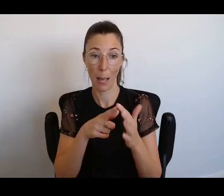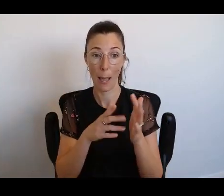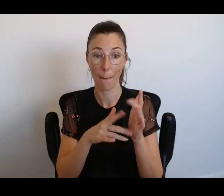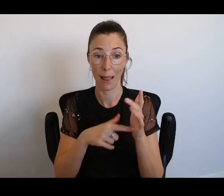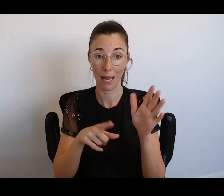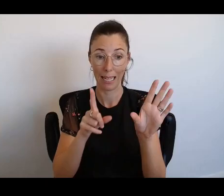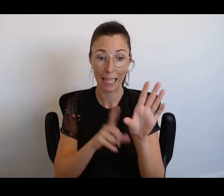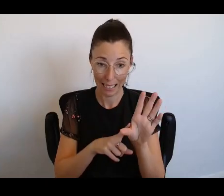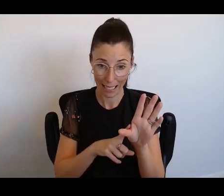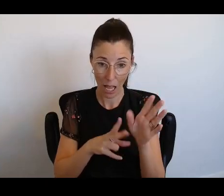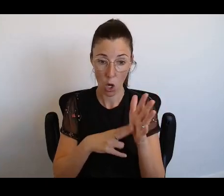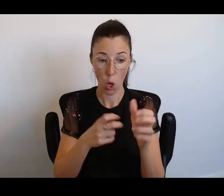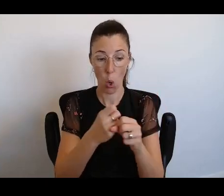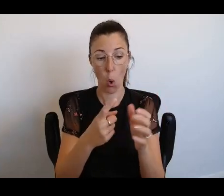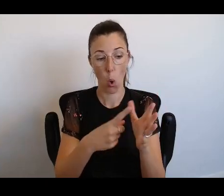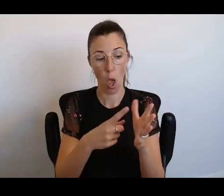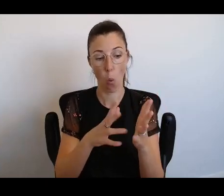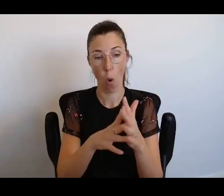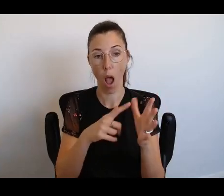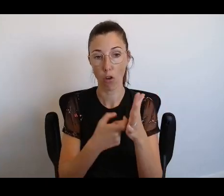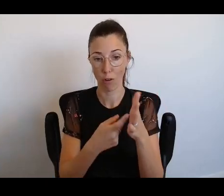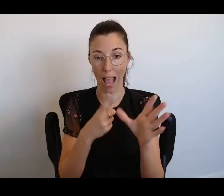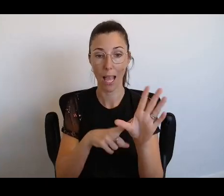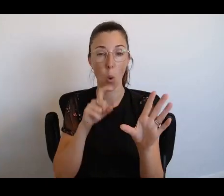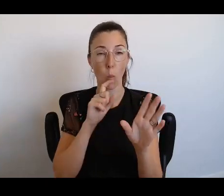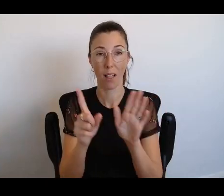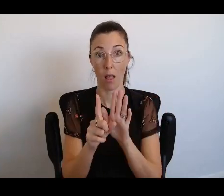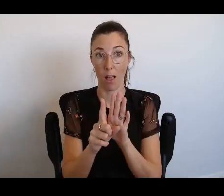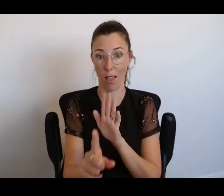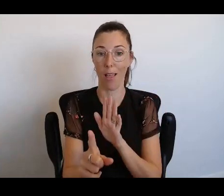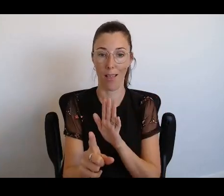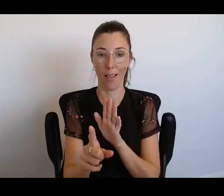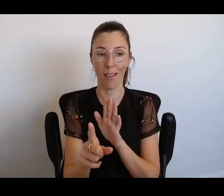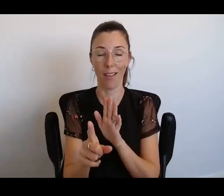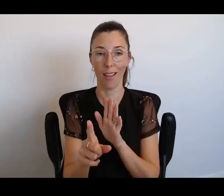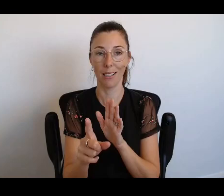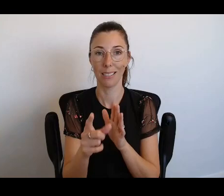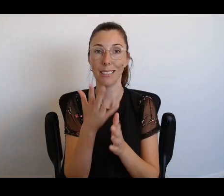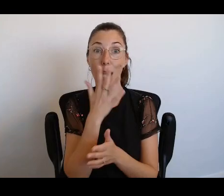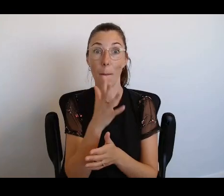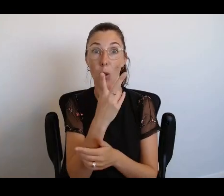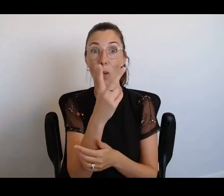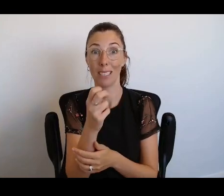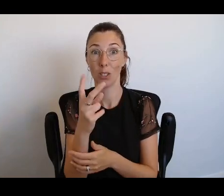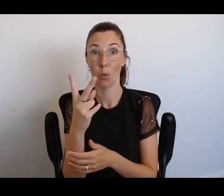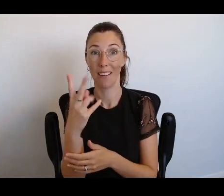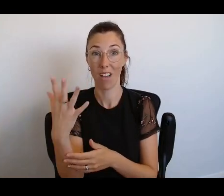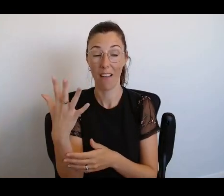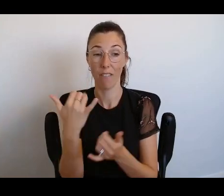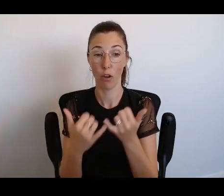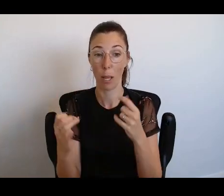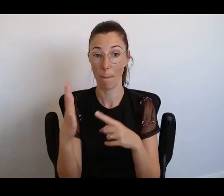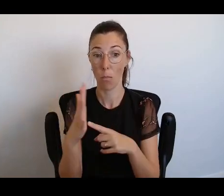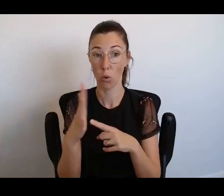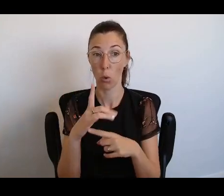in London summer 2025. And I think it's really important that we continue to advance